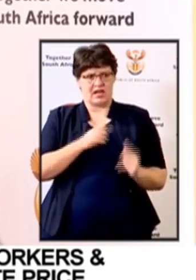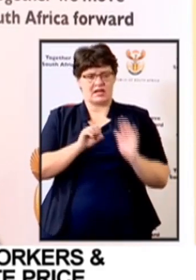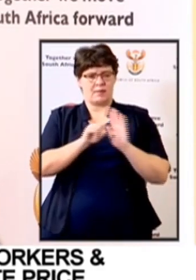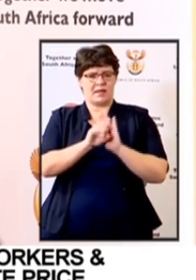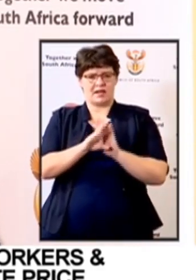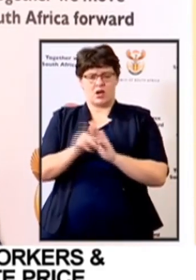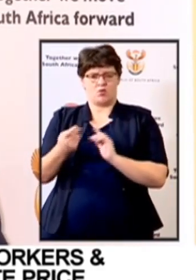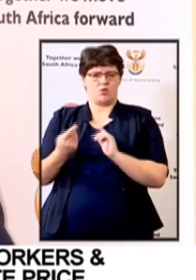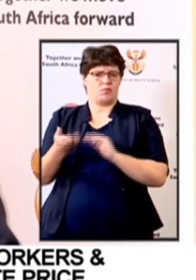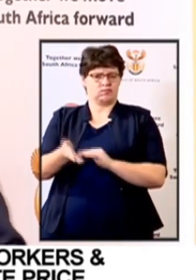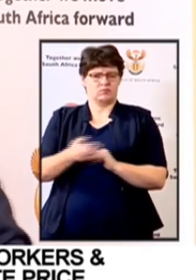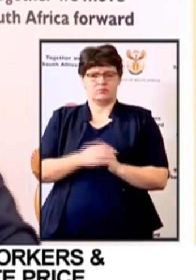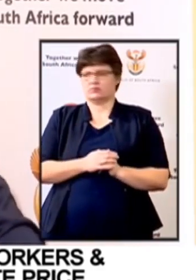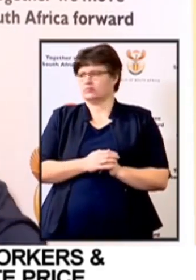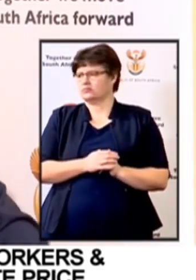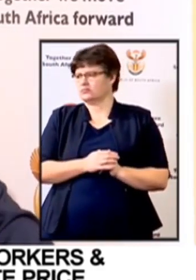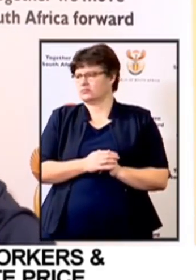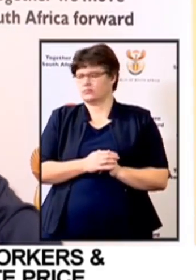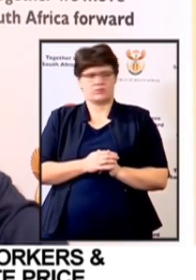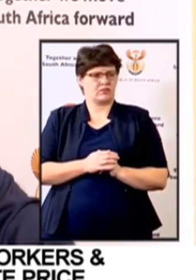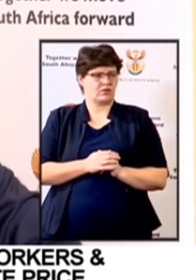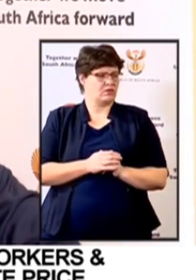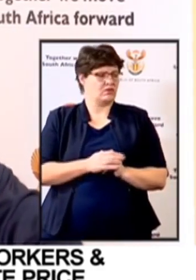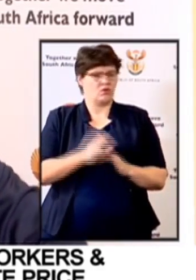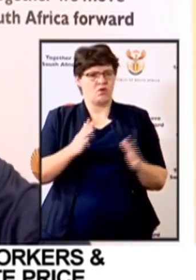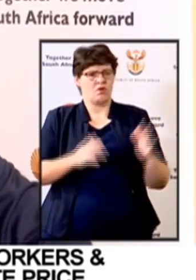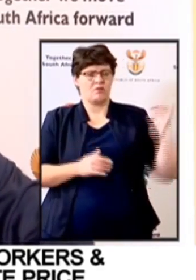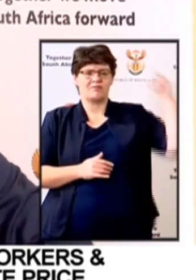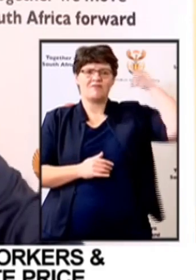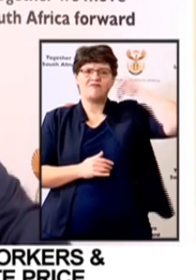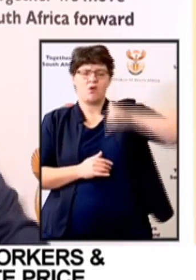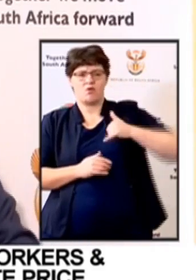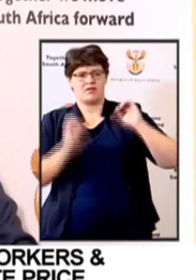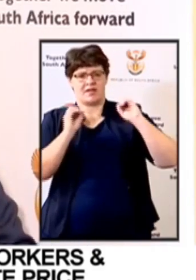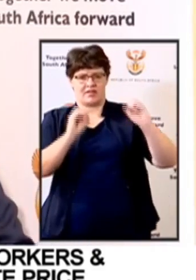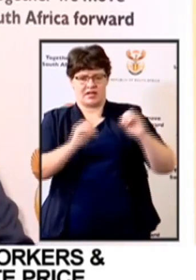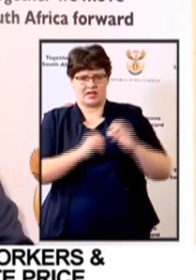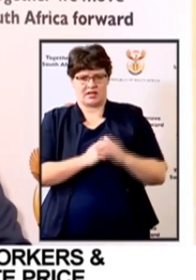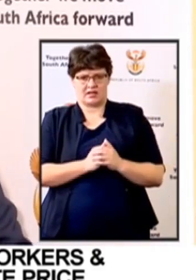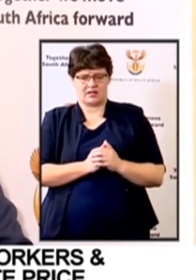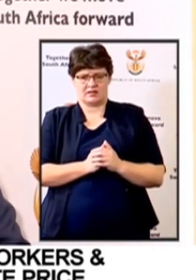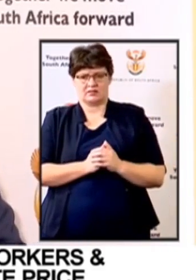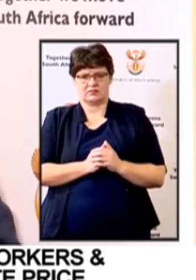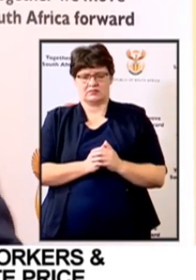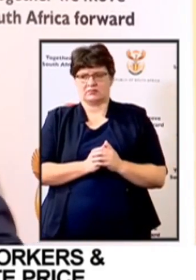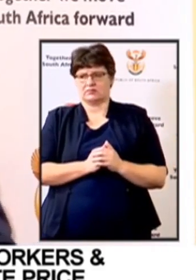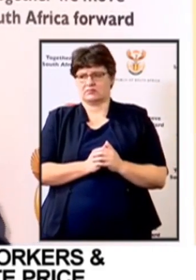that you are representing. We don't have any question at the moment on the line.